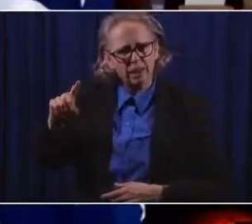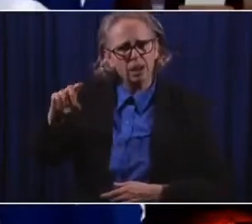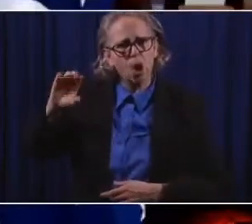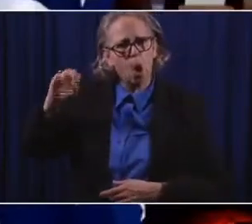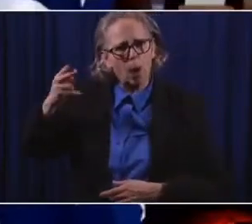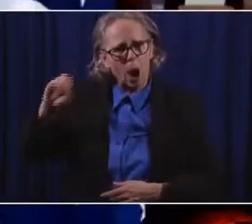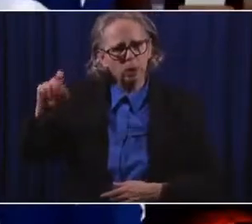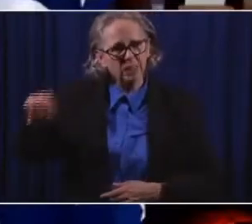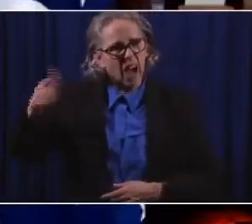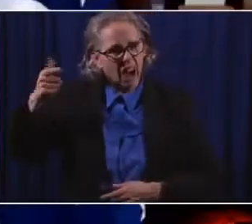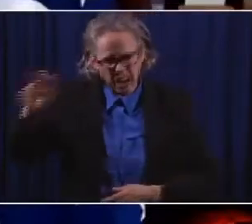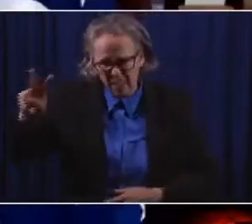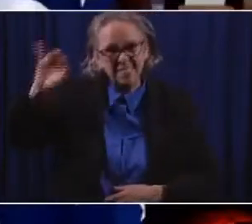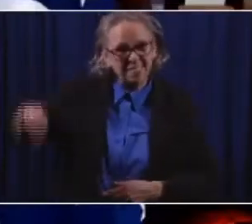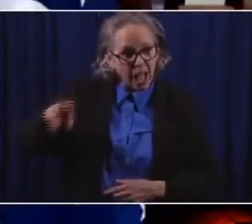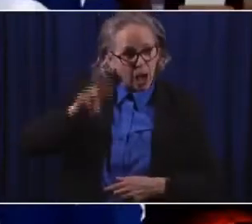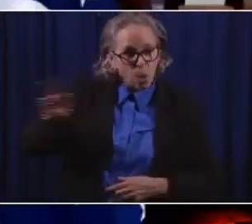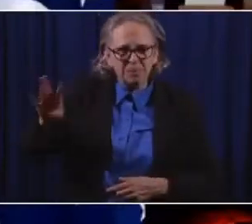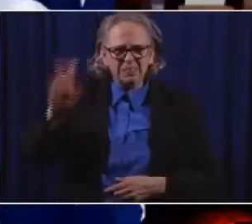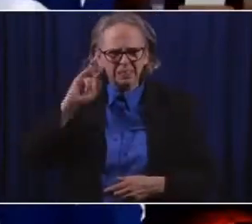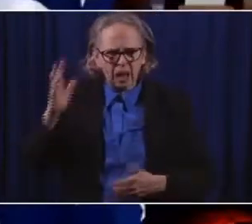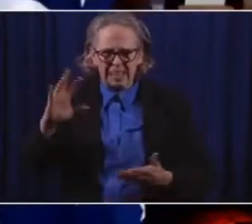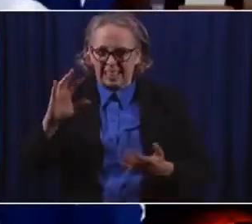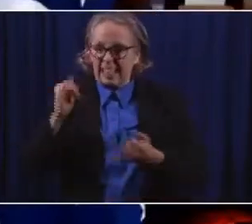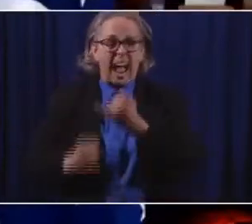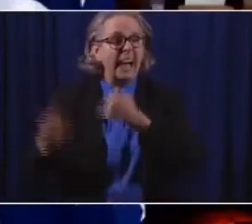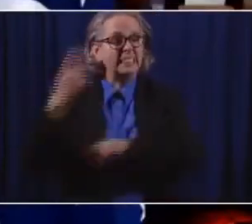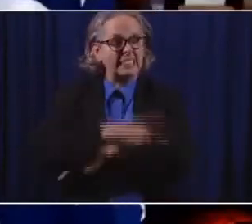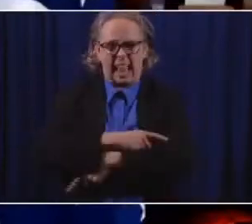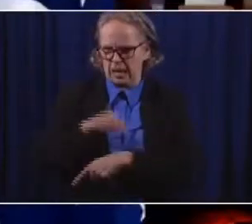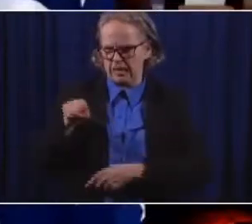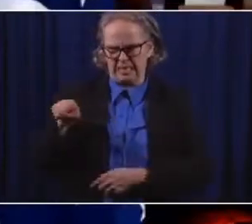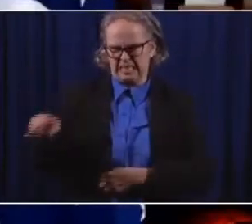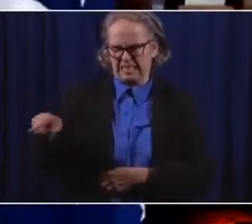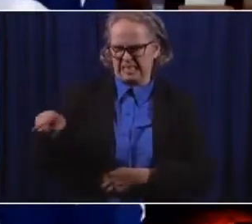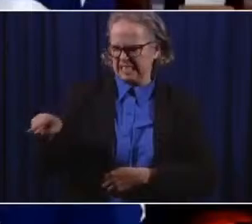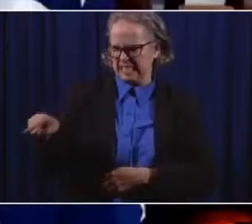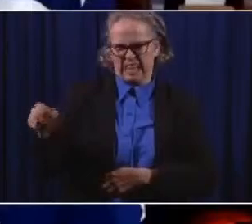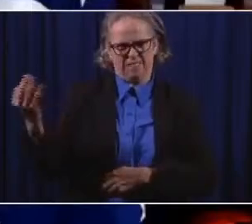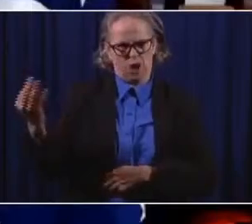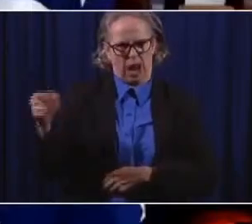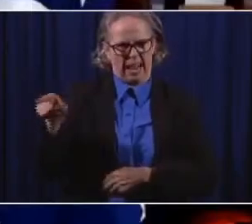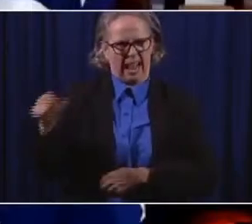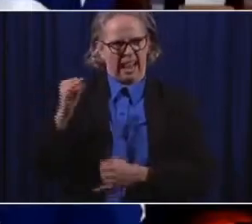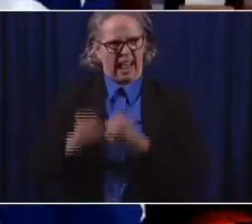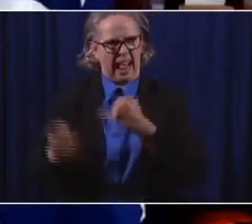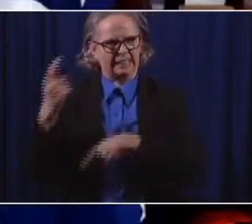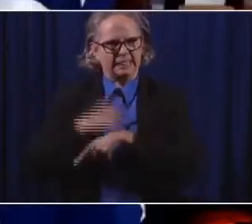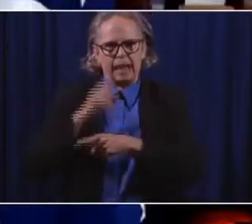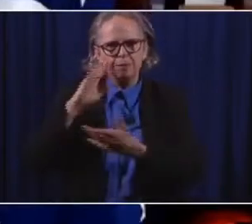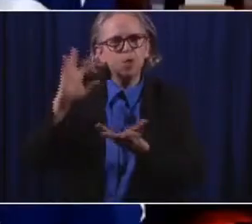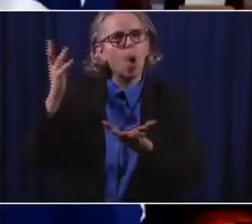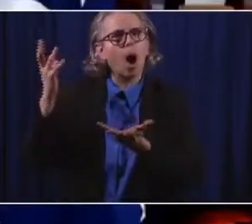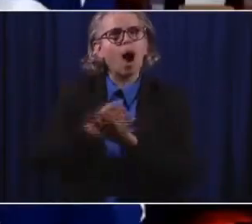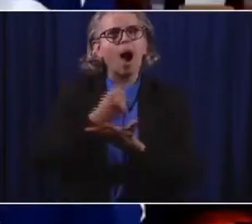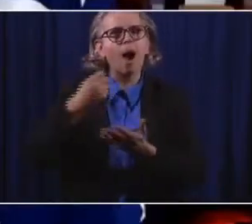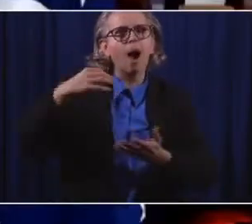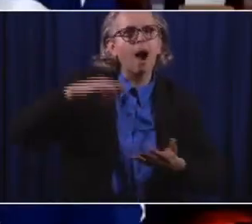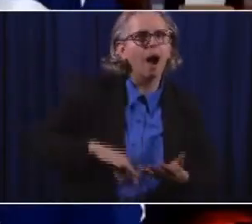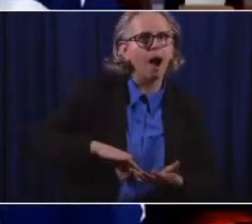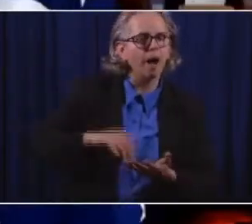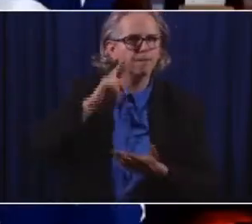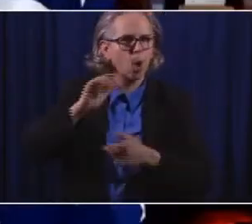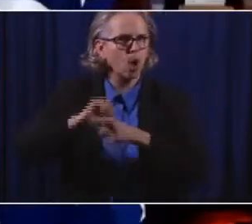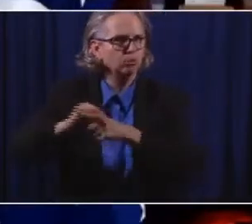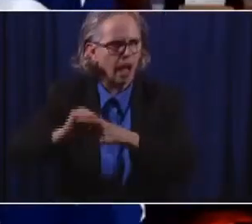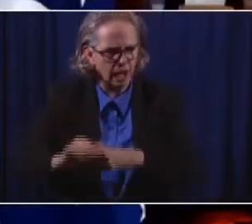going. We talk about unemployment statistics at the macro level, but we know that the impact, the economic and social